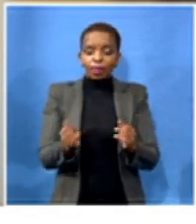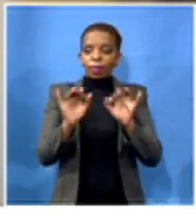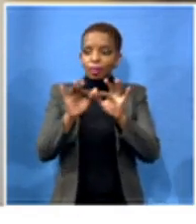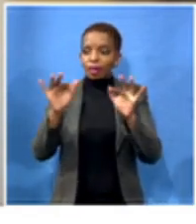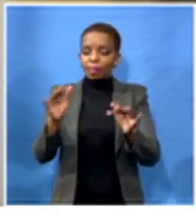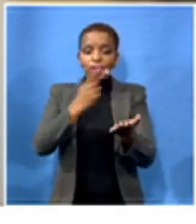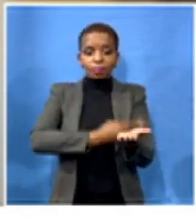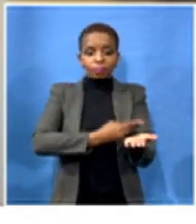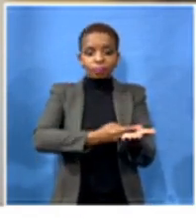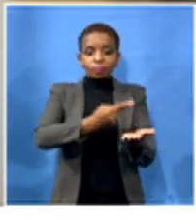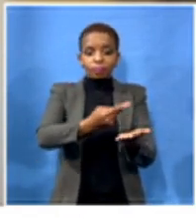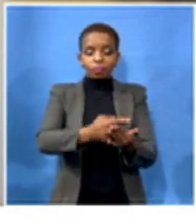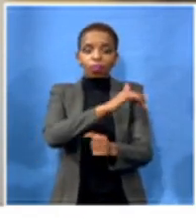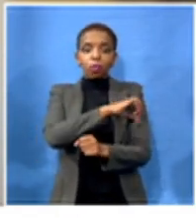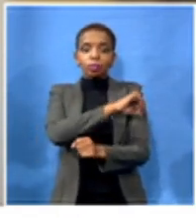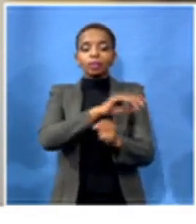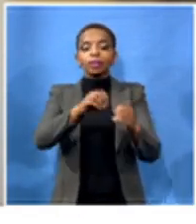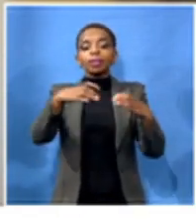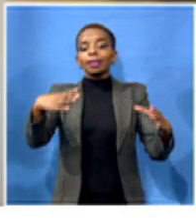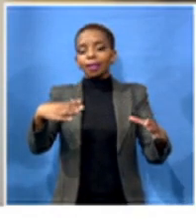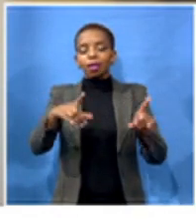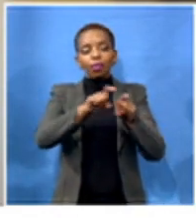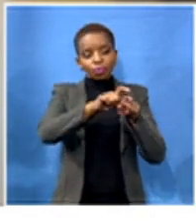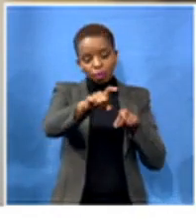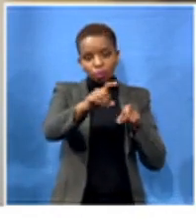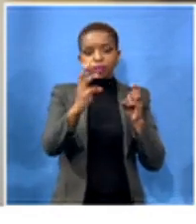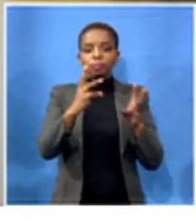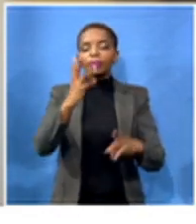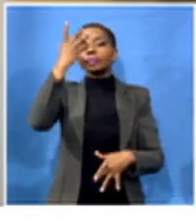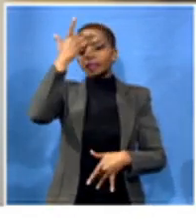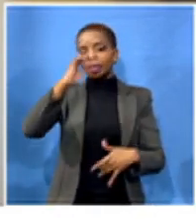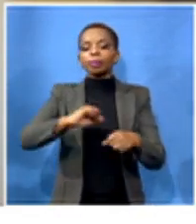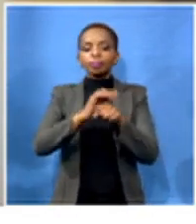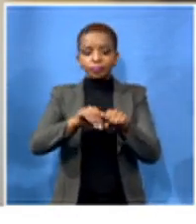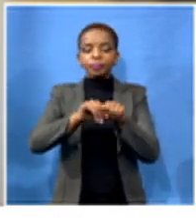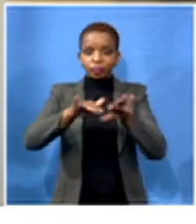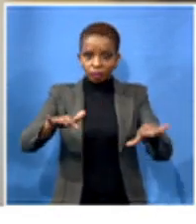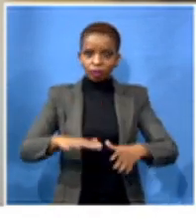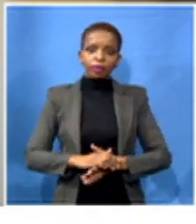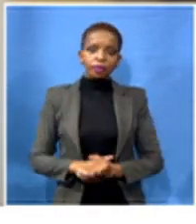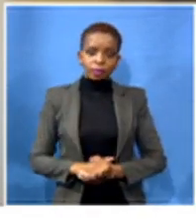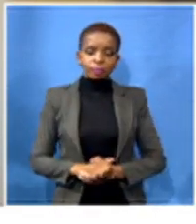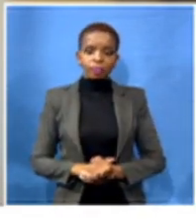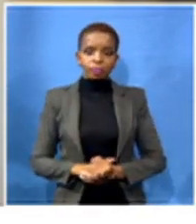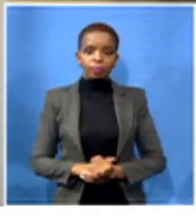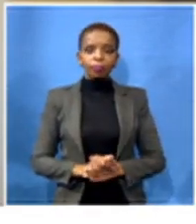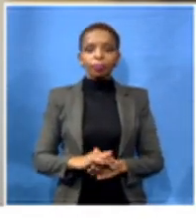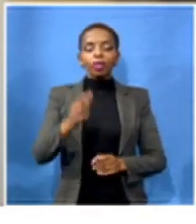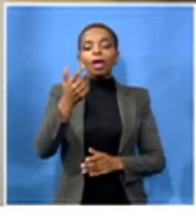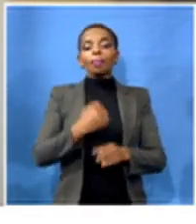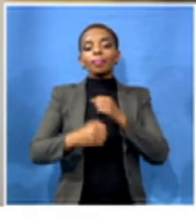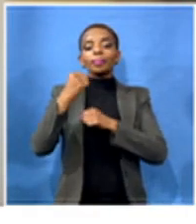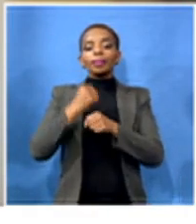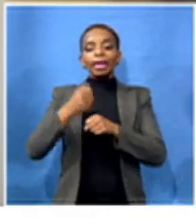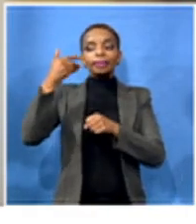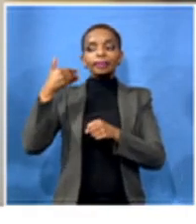COVID related admissions are respiratory infections, while for the previous years it's